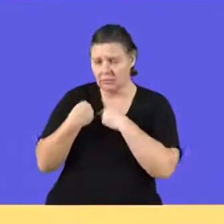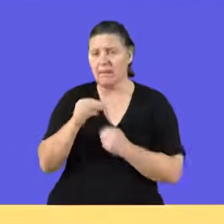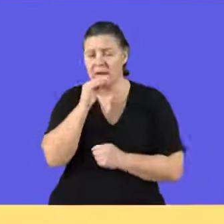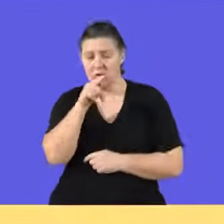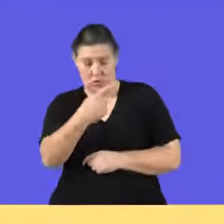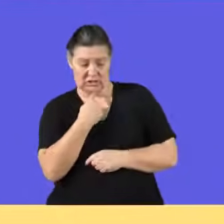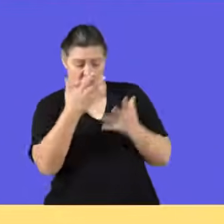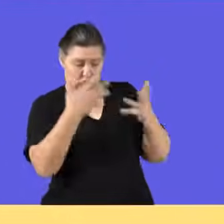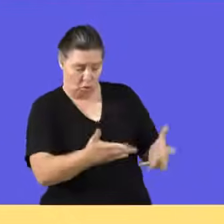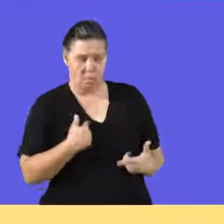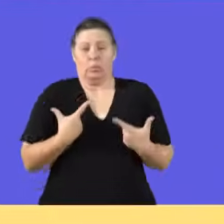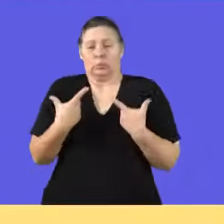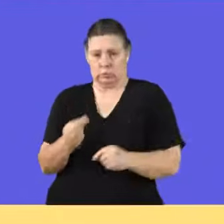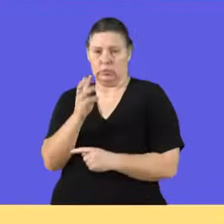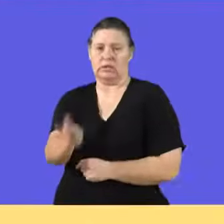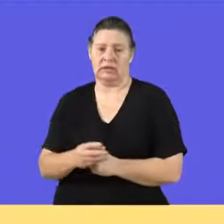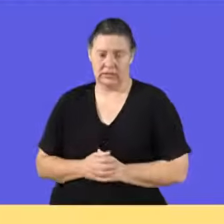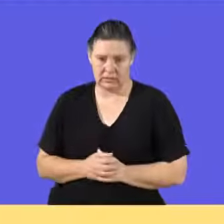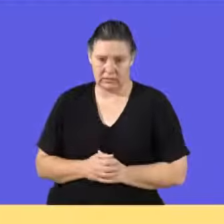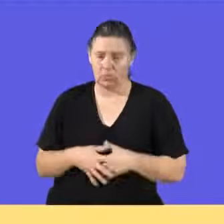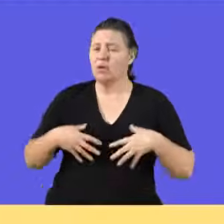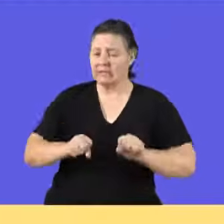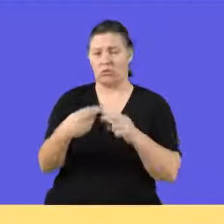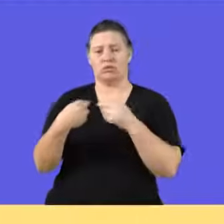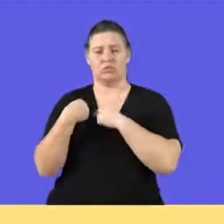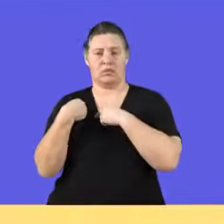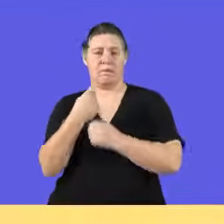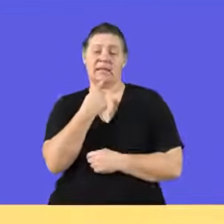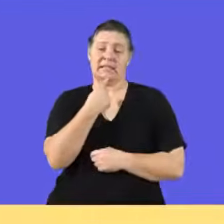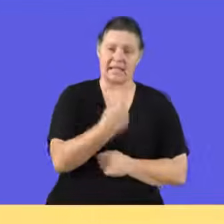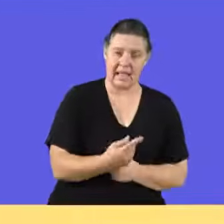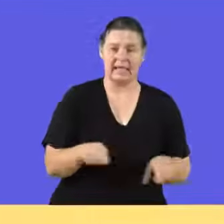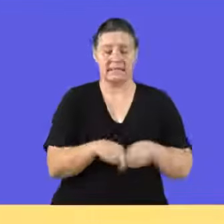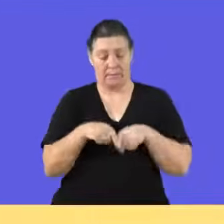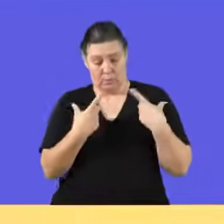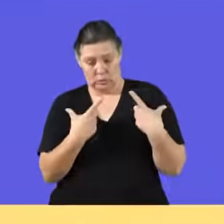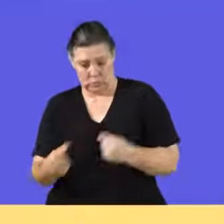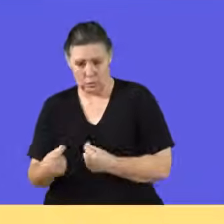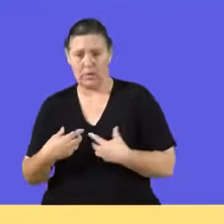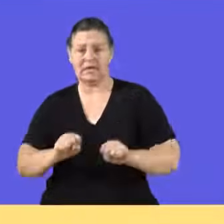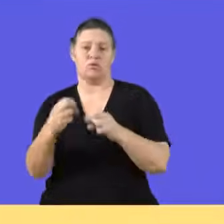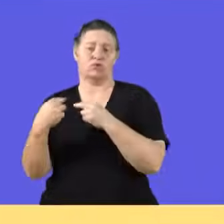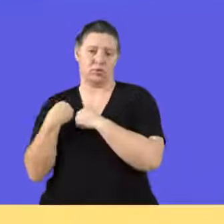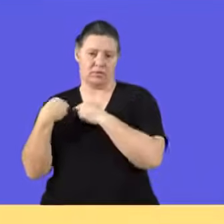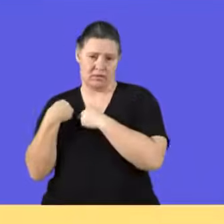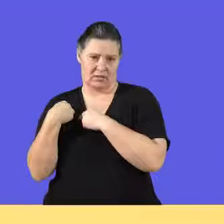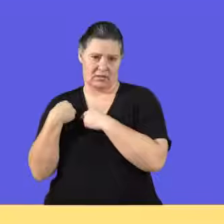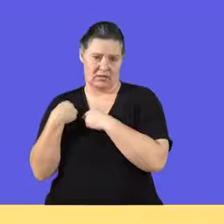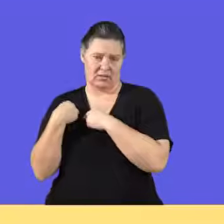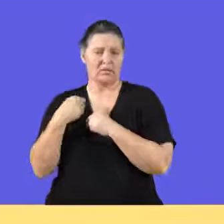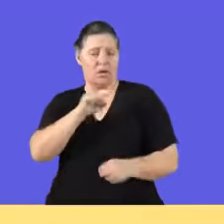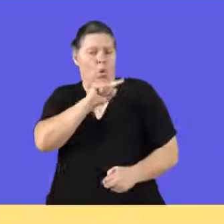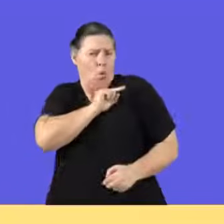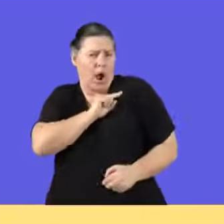taking responsibility for what you say. Taking responsibility for what you say and do, and